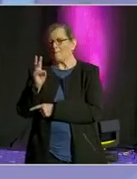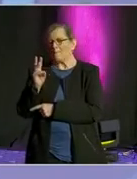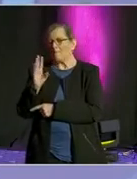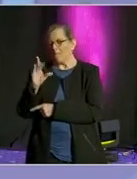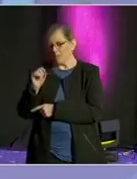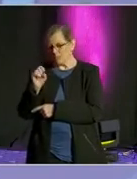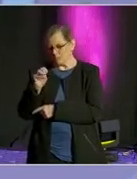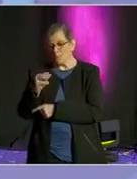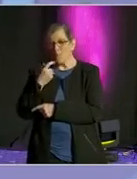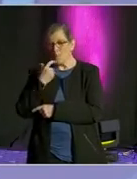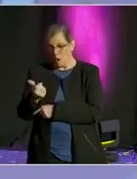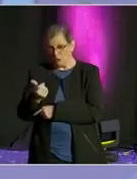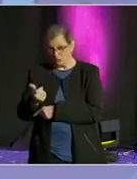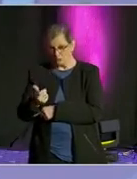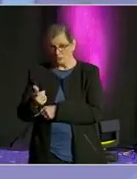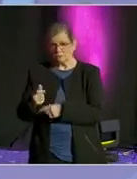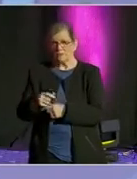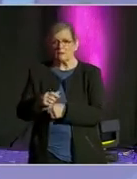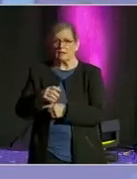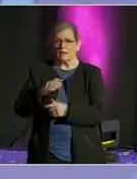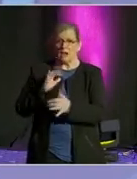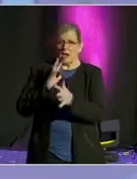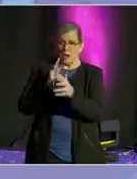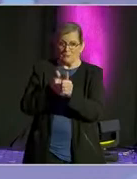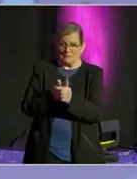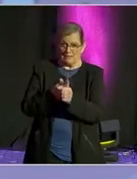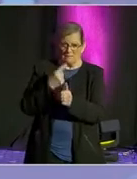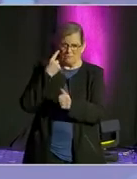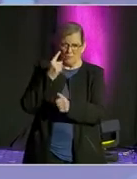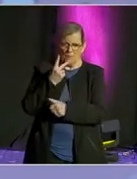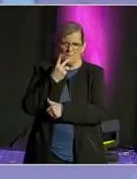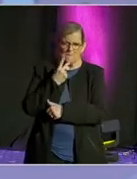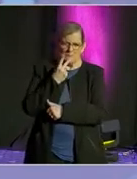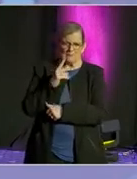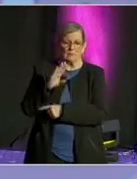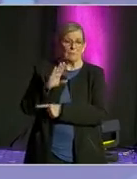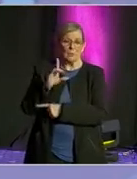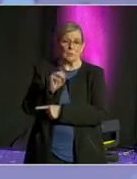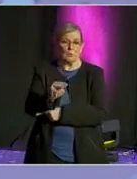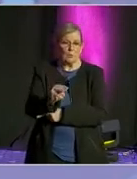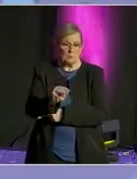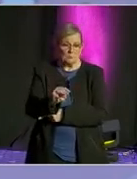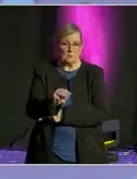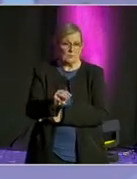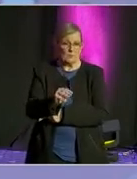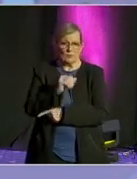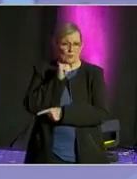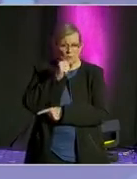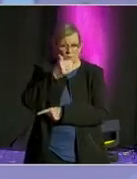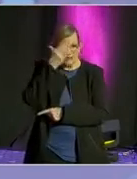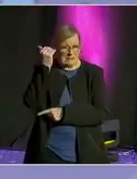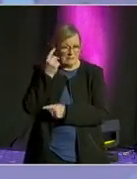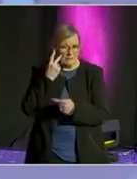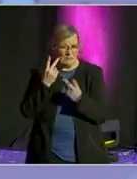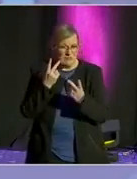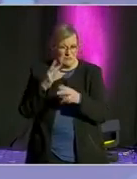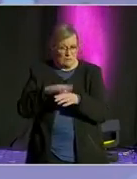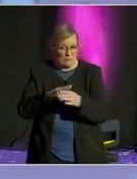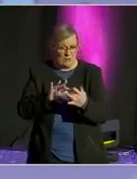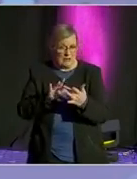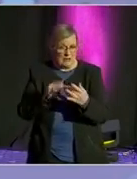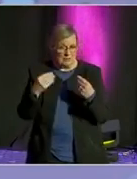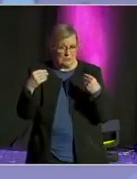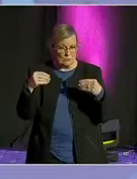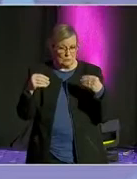virtually, and also the updates for Pink Bloom as well. Don't forget to visit the festival's online store featuring the